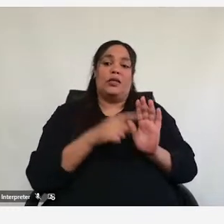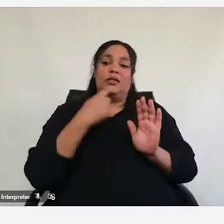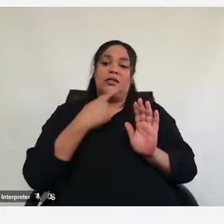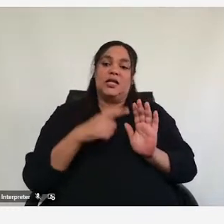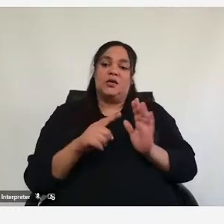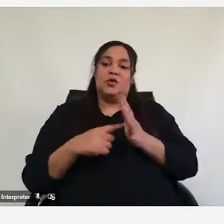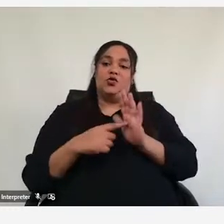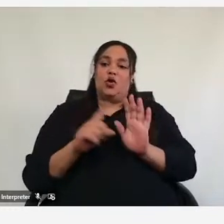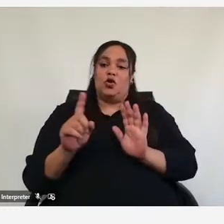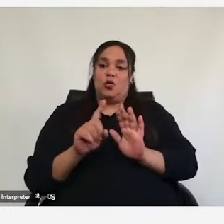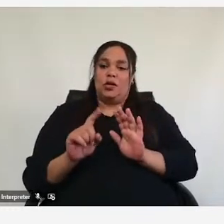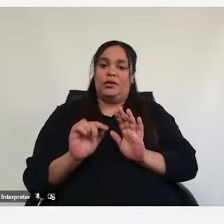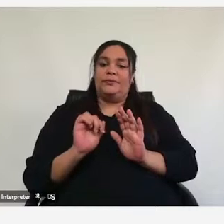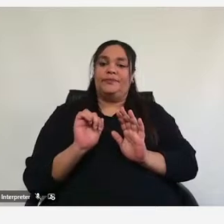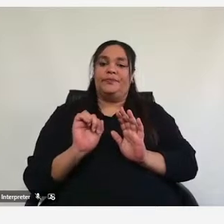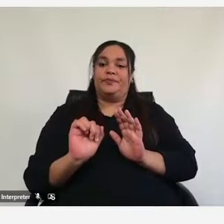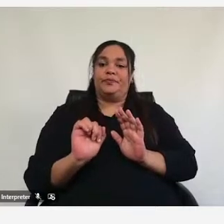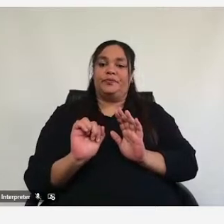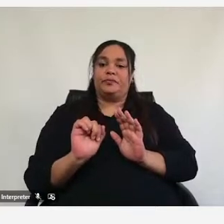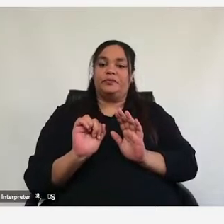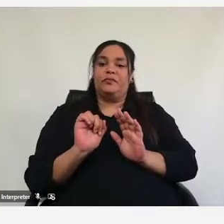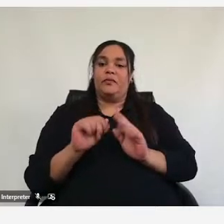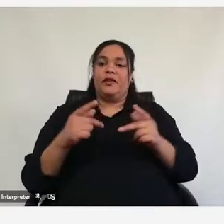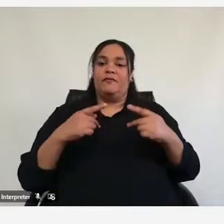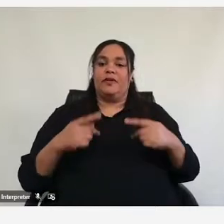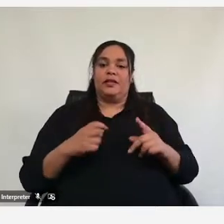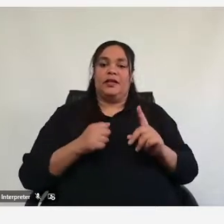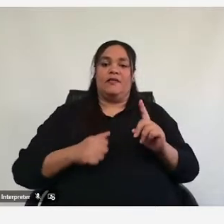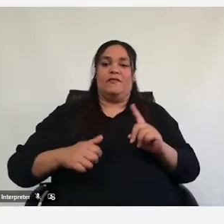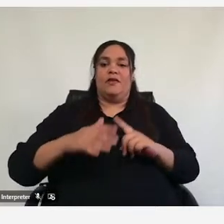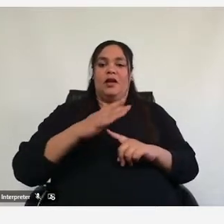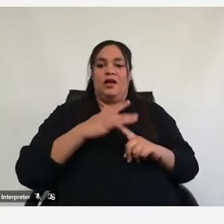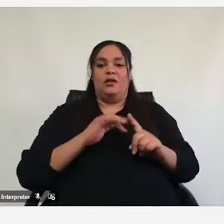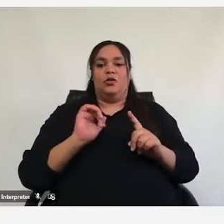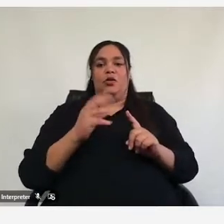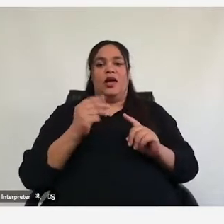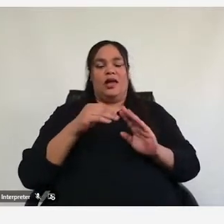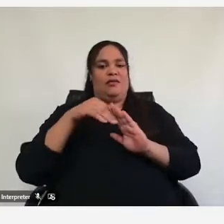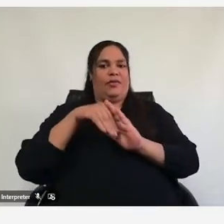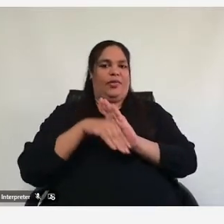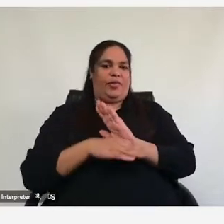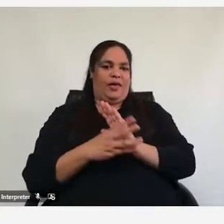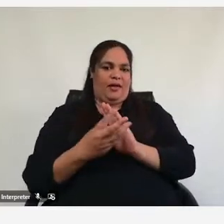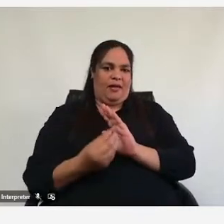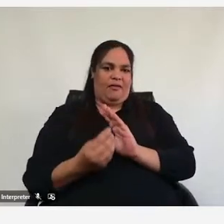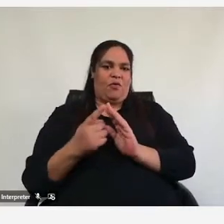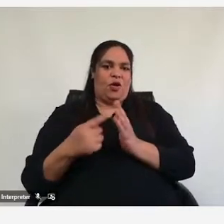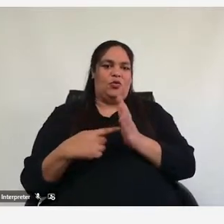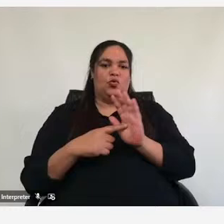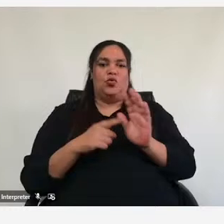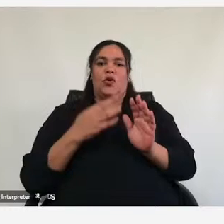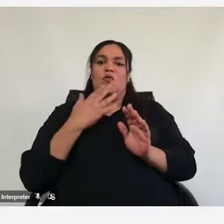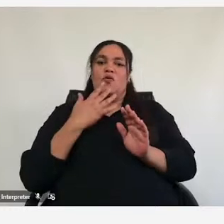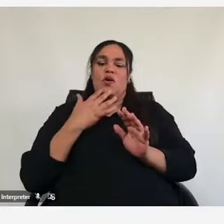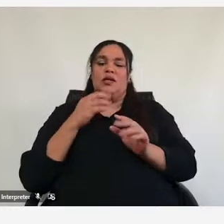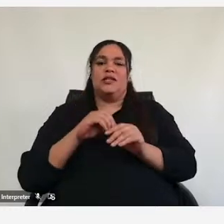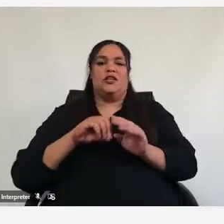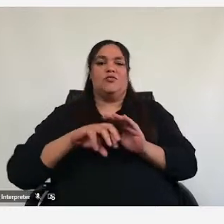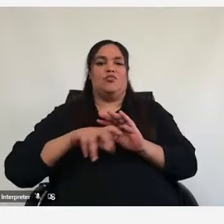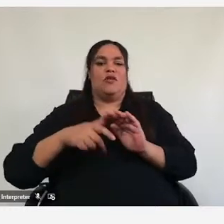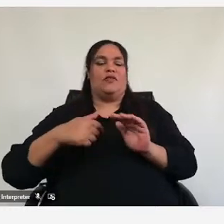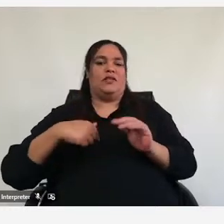revealed that the fiscal environment has deteriorated, posing risk to our province's